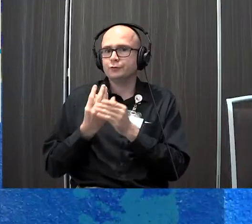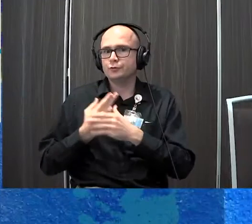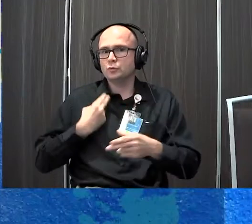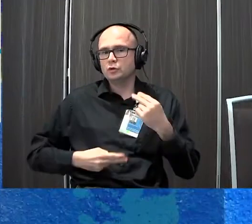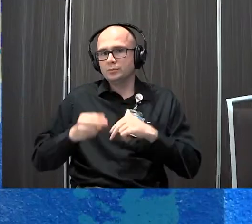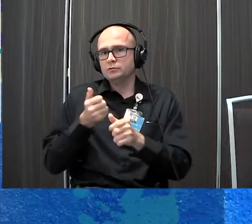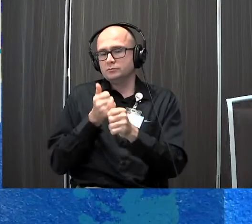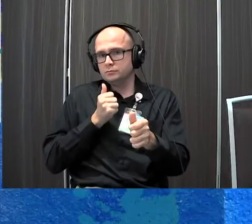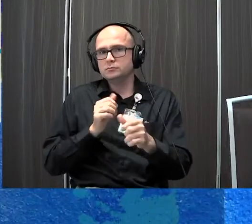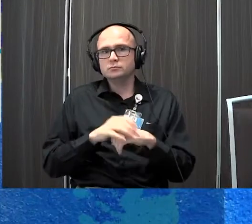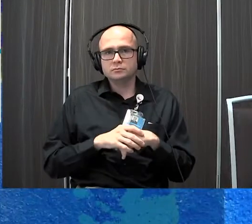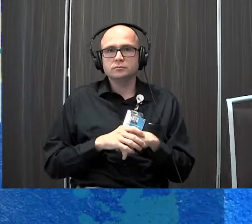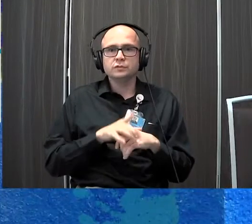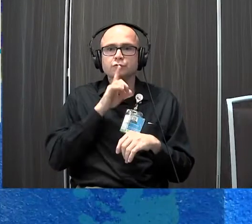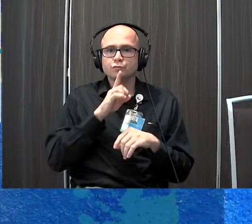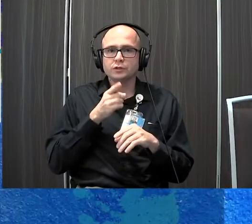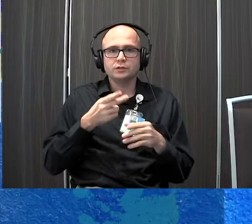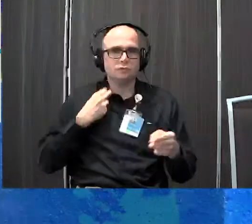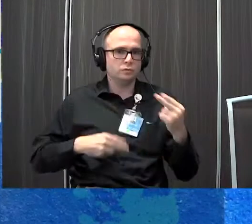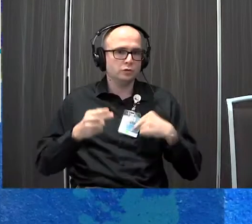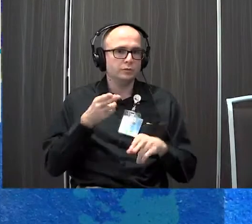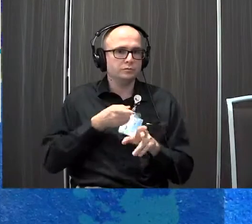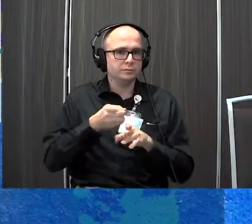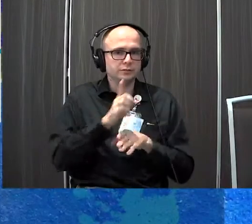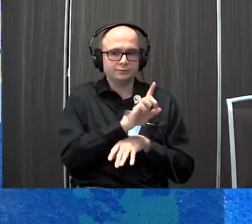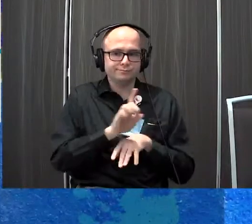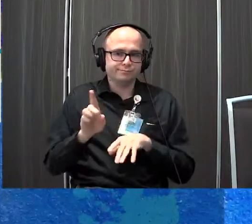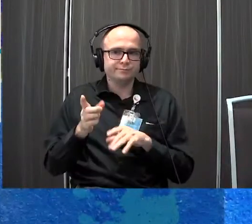deficiency. And really that's where an endocrinologist can come in.